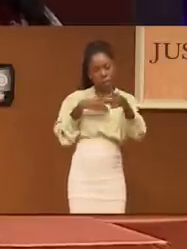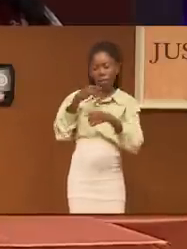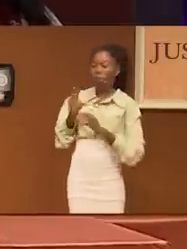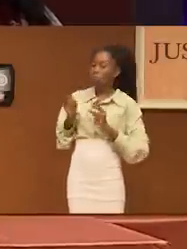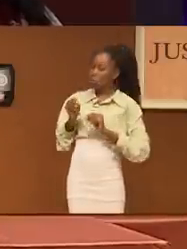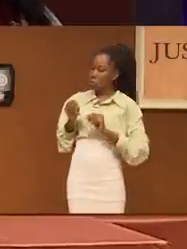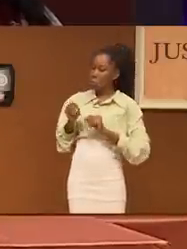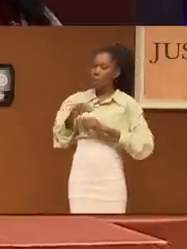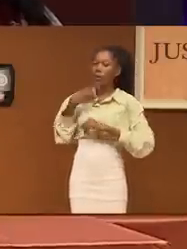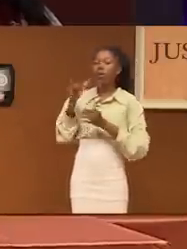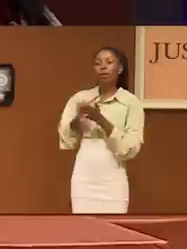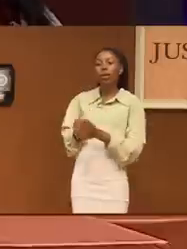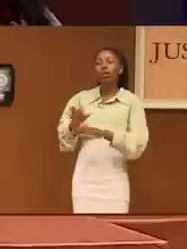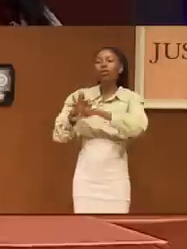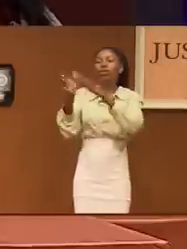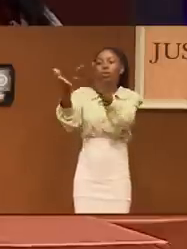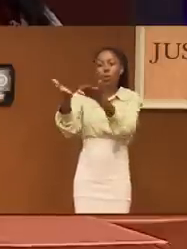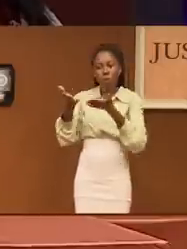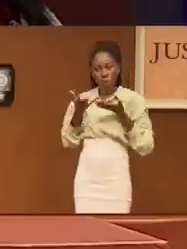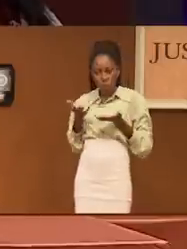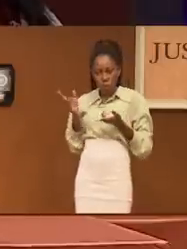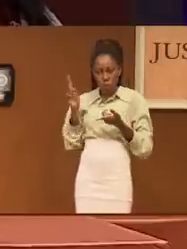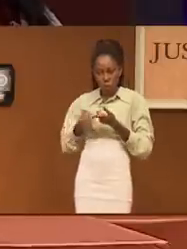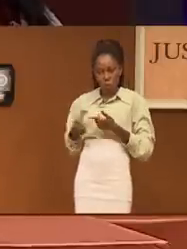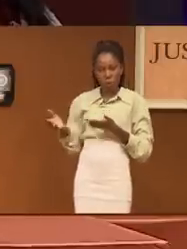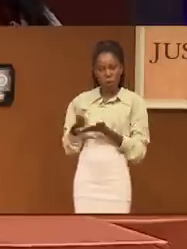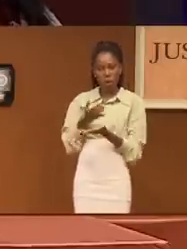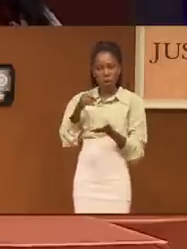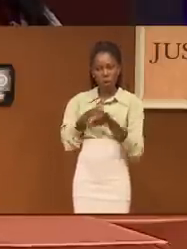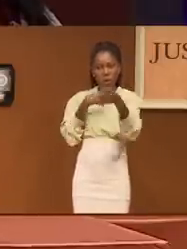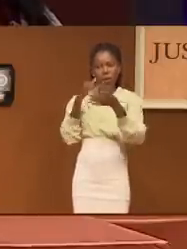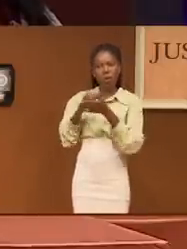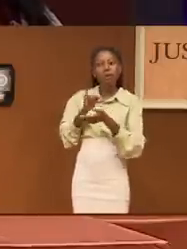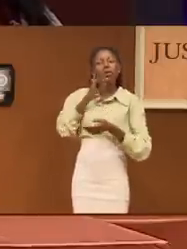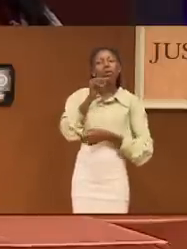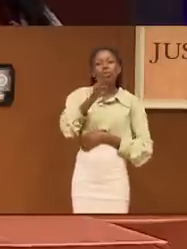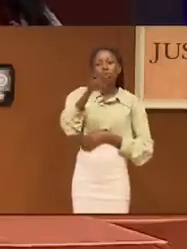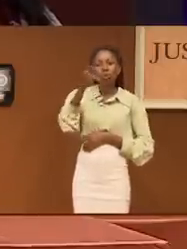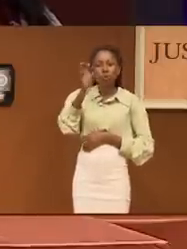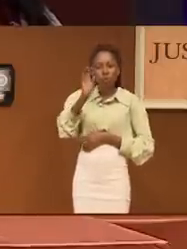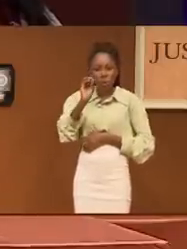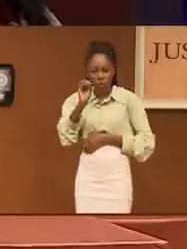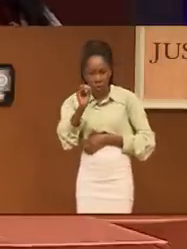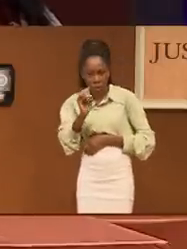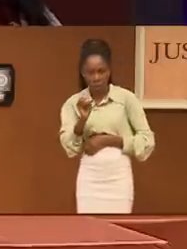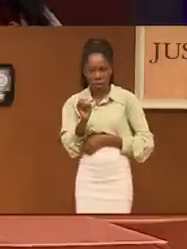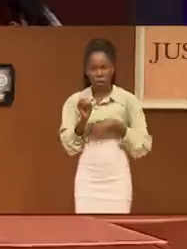that is no more collecting 200,000. It's now 250,000 naira. I said, no, it's not easy the way you are just